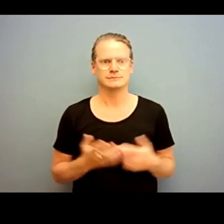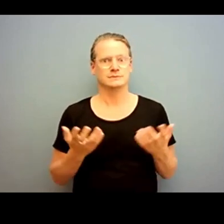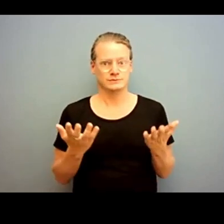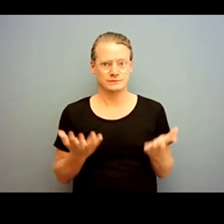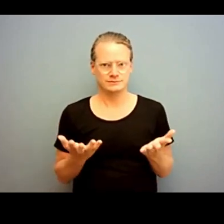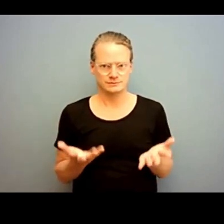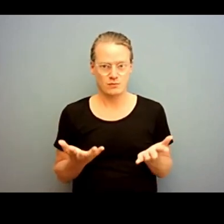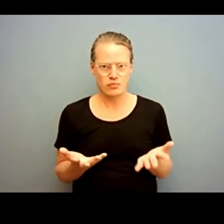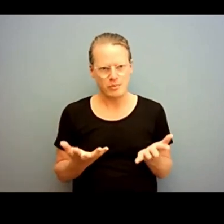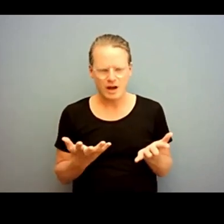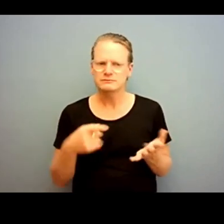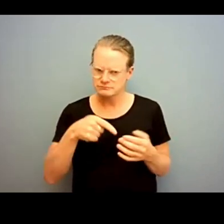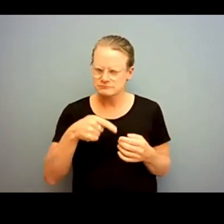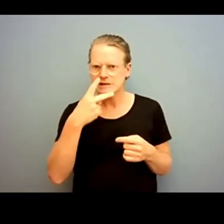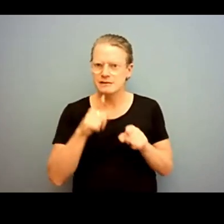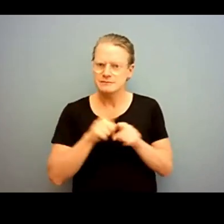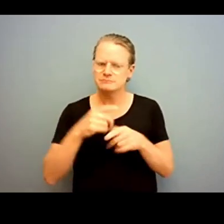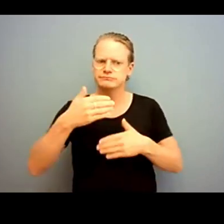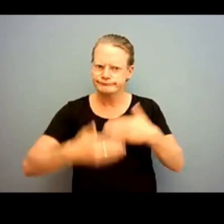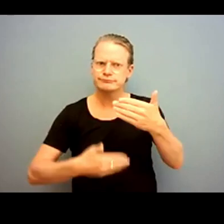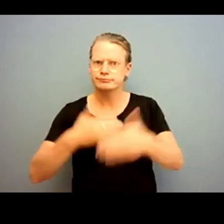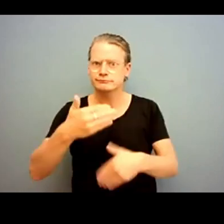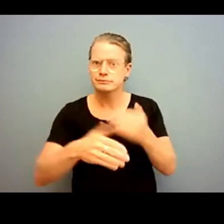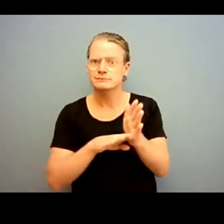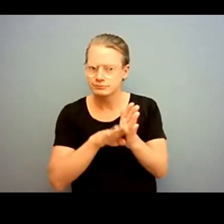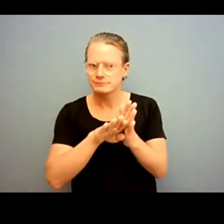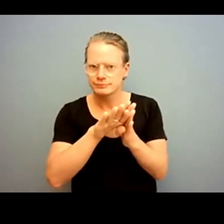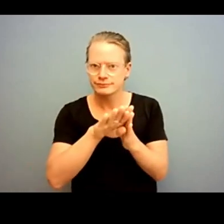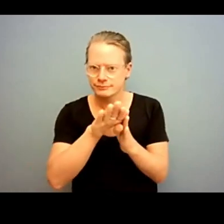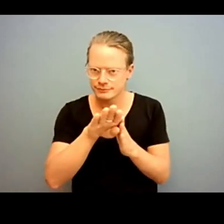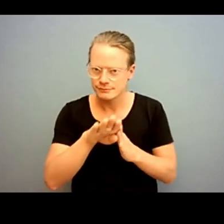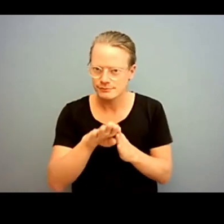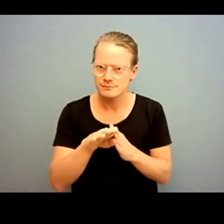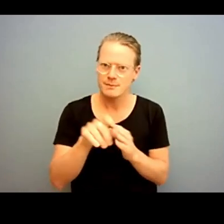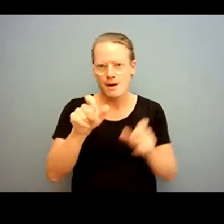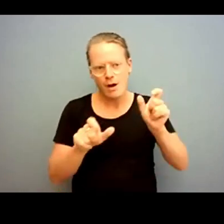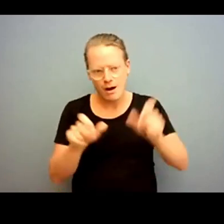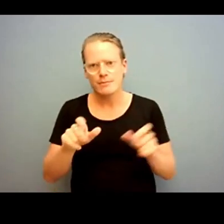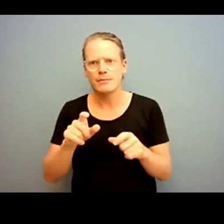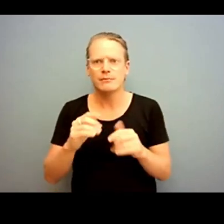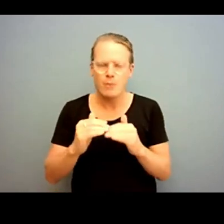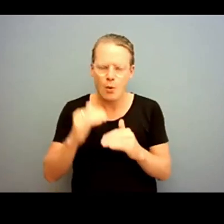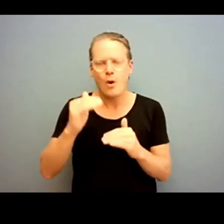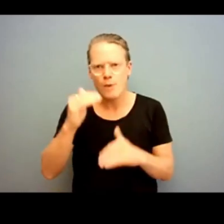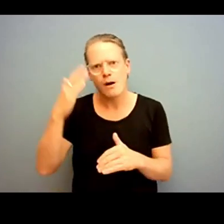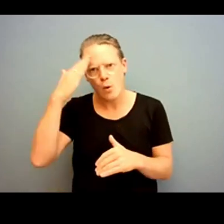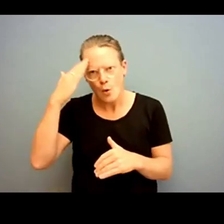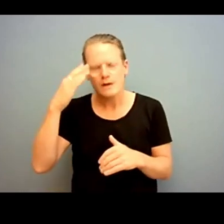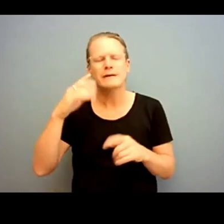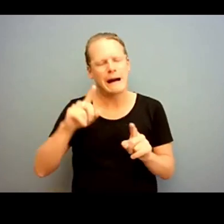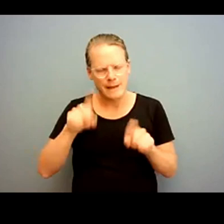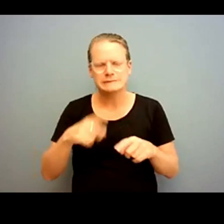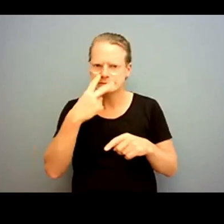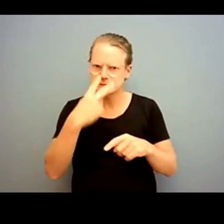silos and are beginning to acknowledge intersectional aspects. In turn, they're beginning